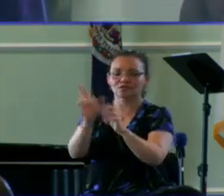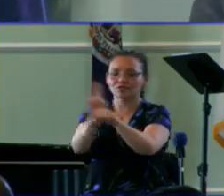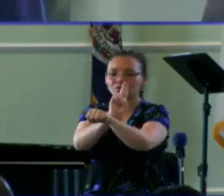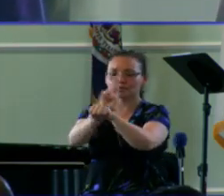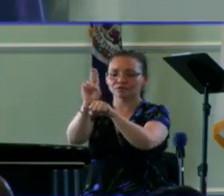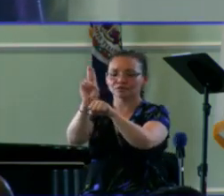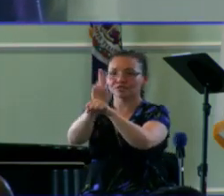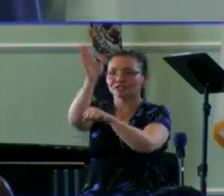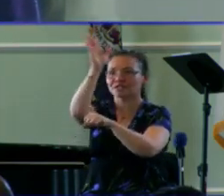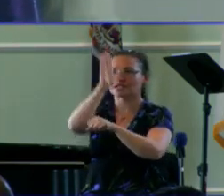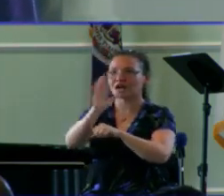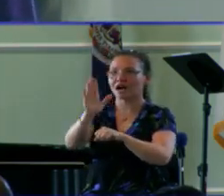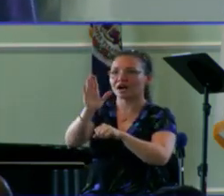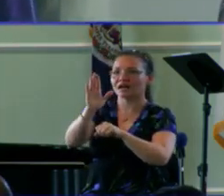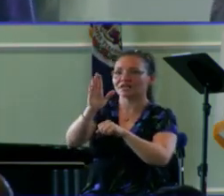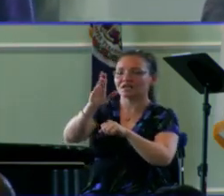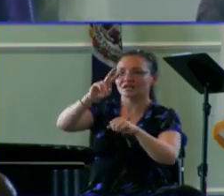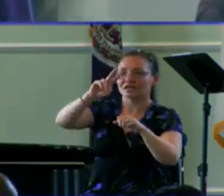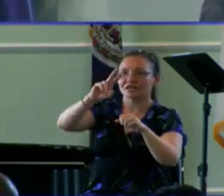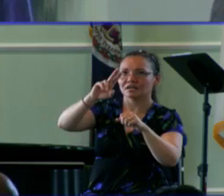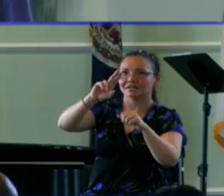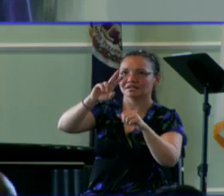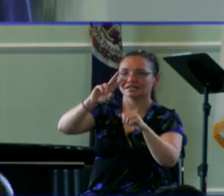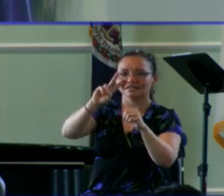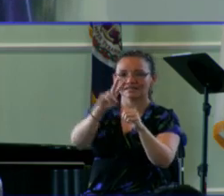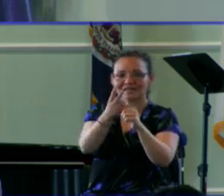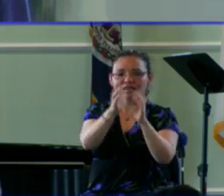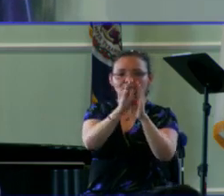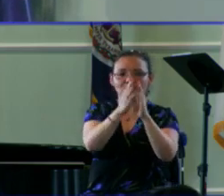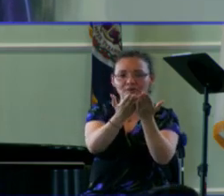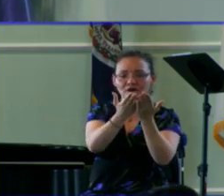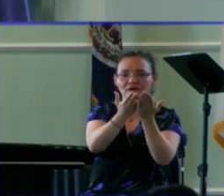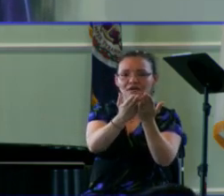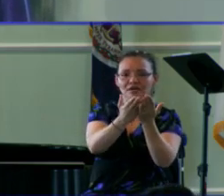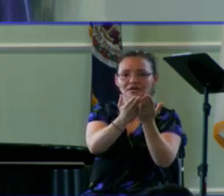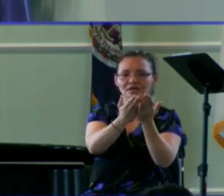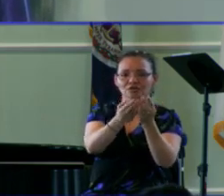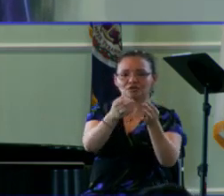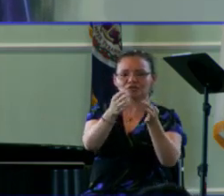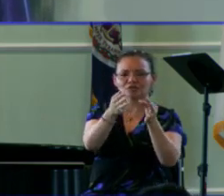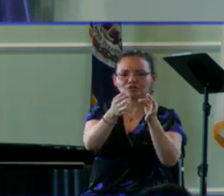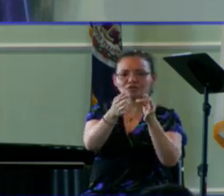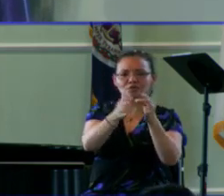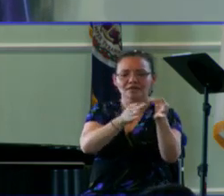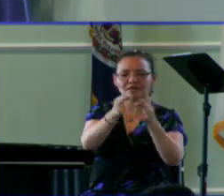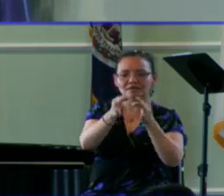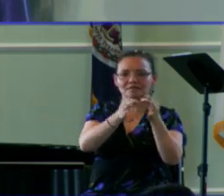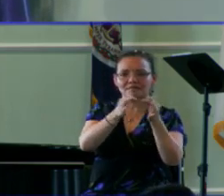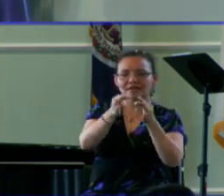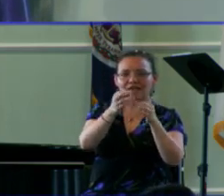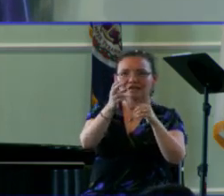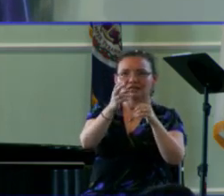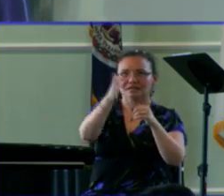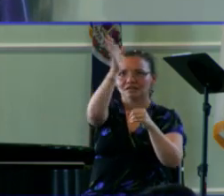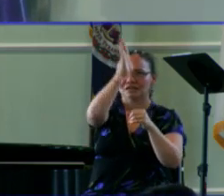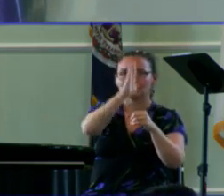used God's second book, Nature, to explain the things of God? In